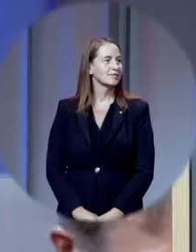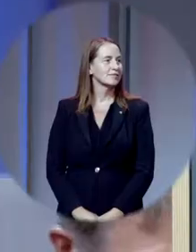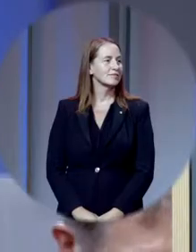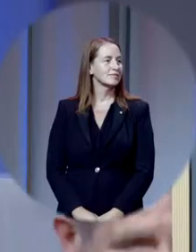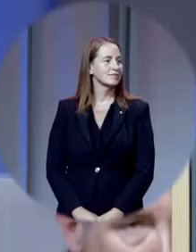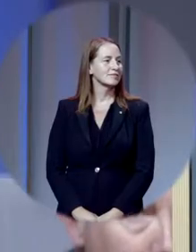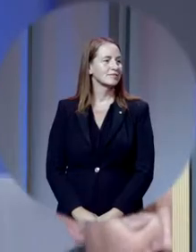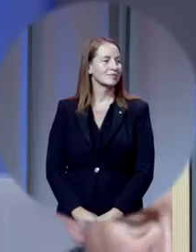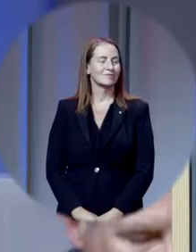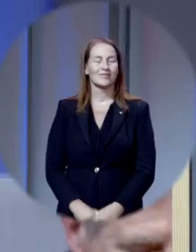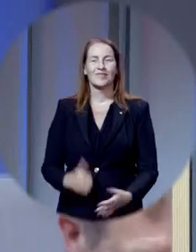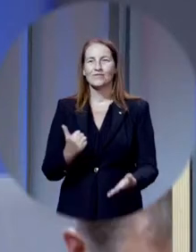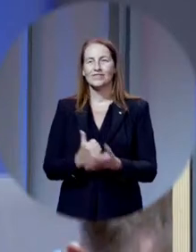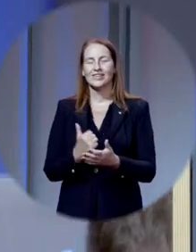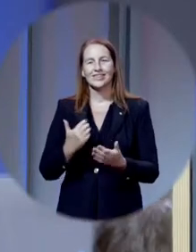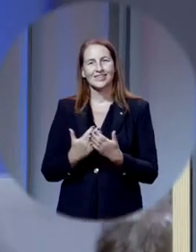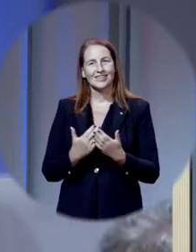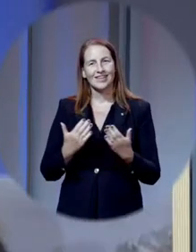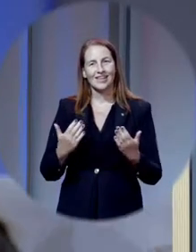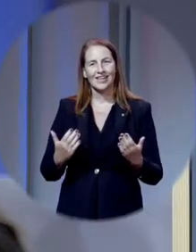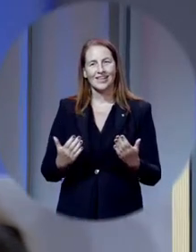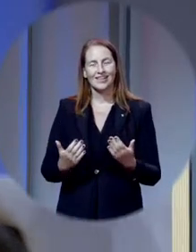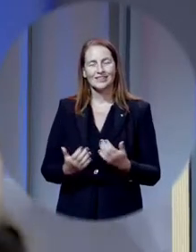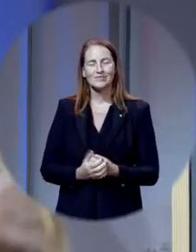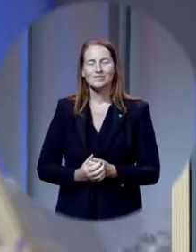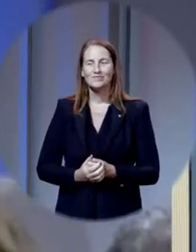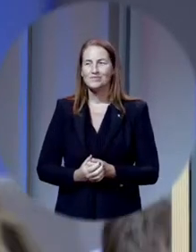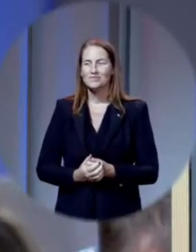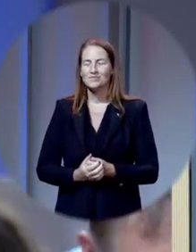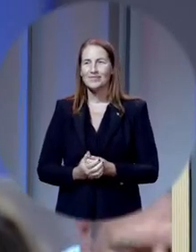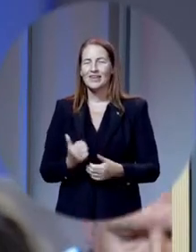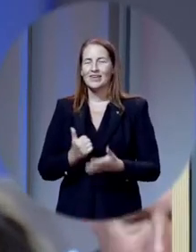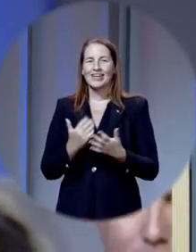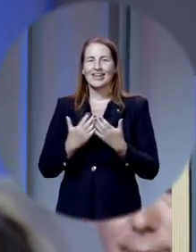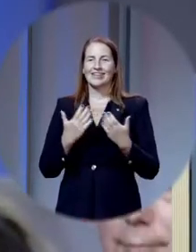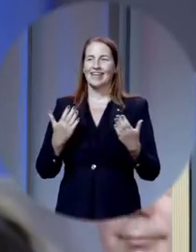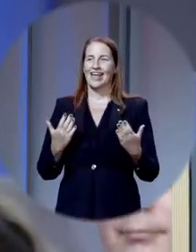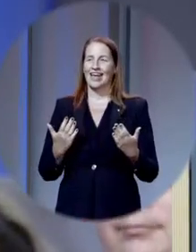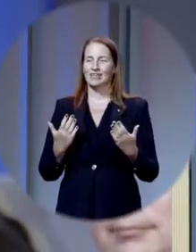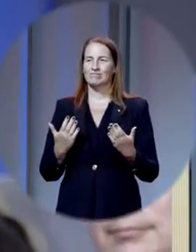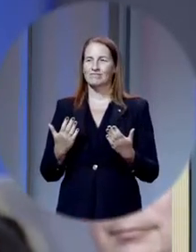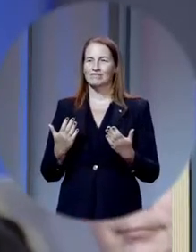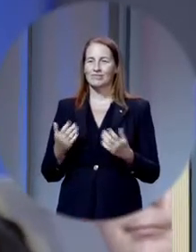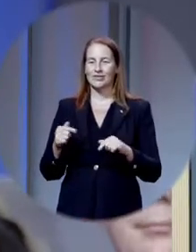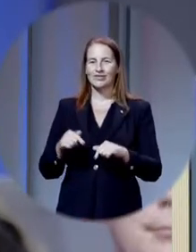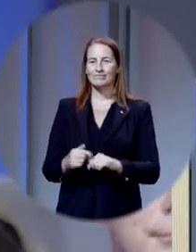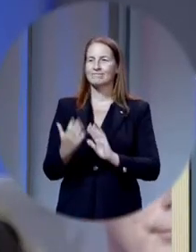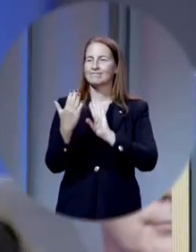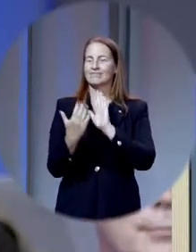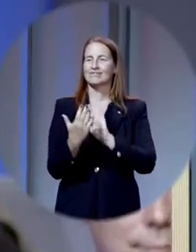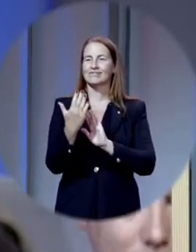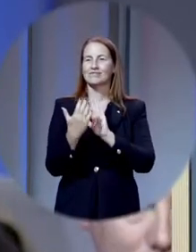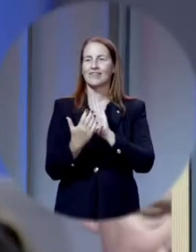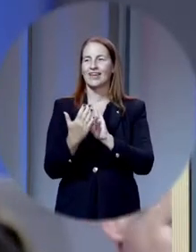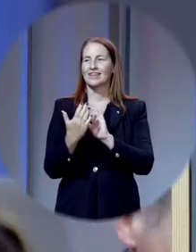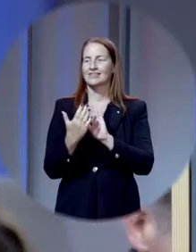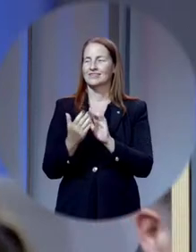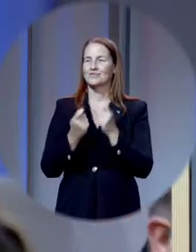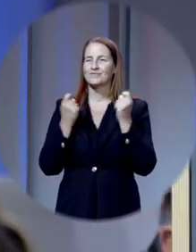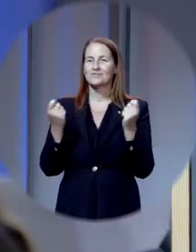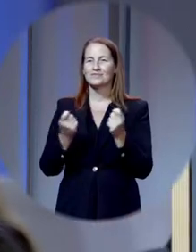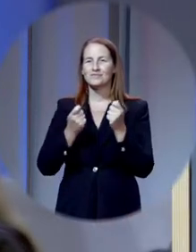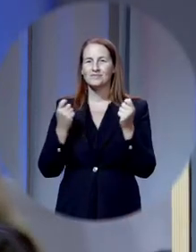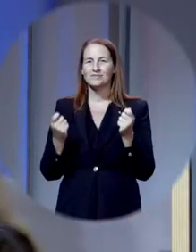What a wonderful day. What a wonderful day to be back at in-person graduation in the